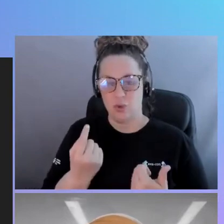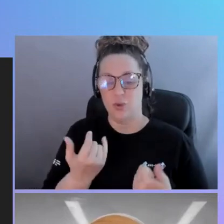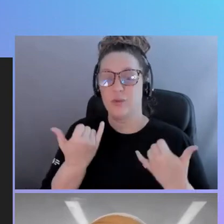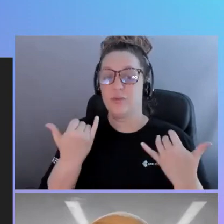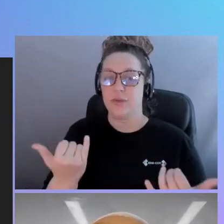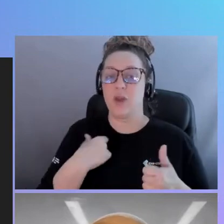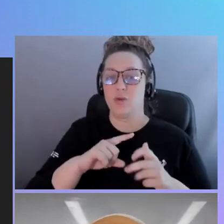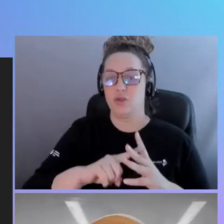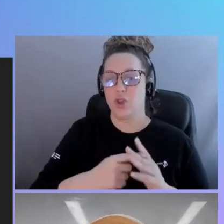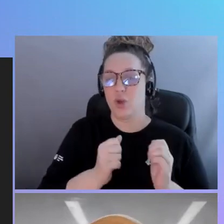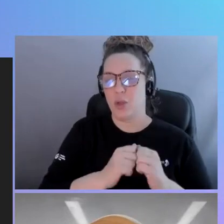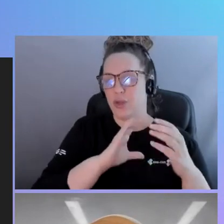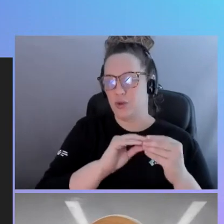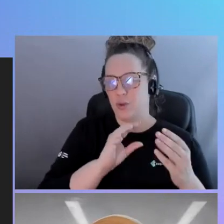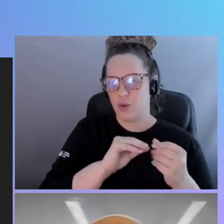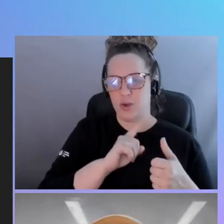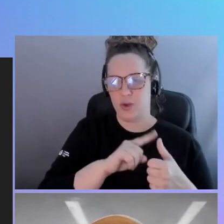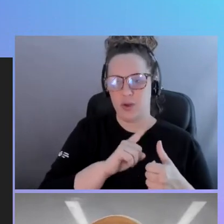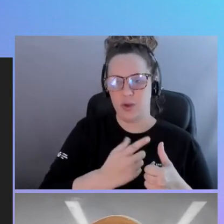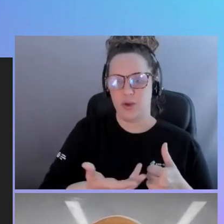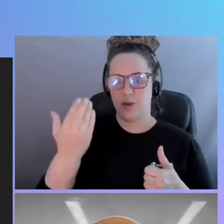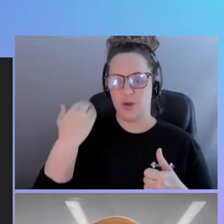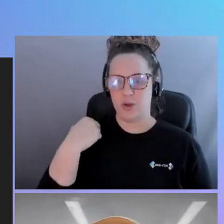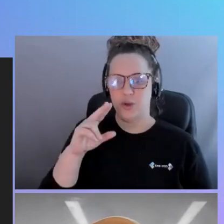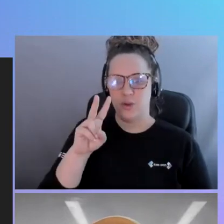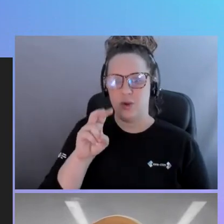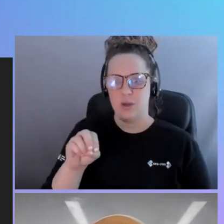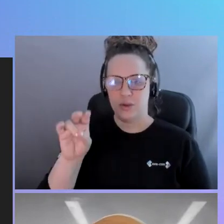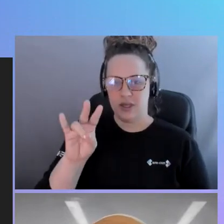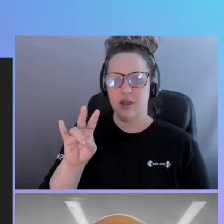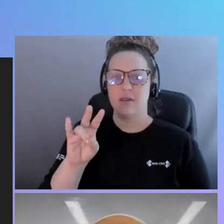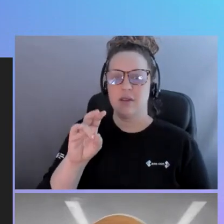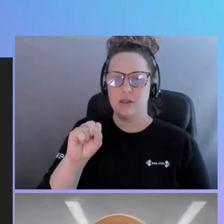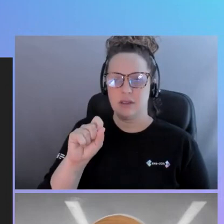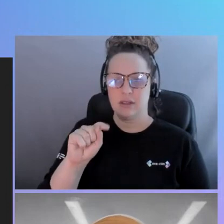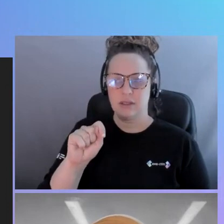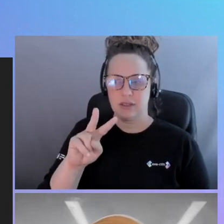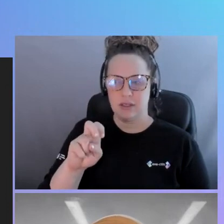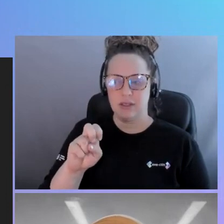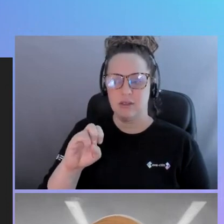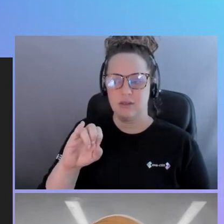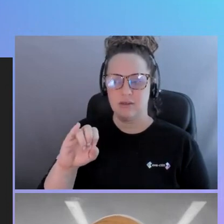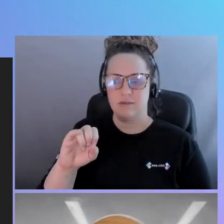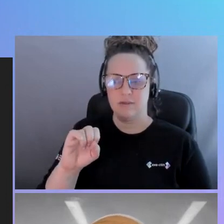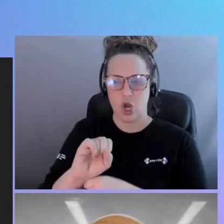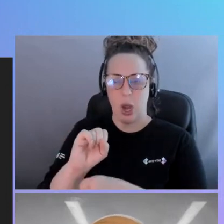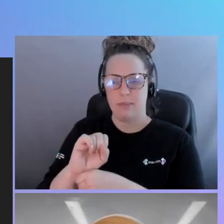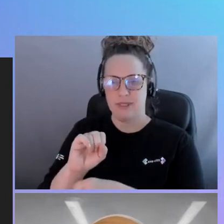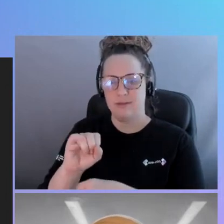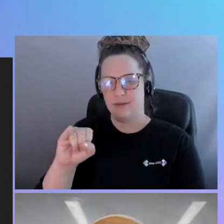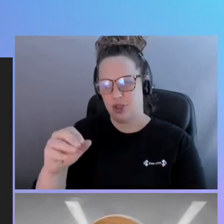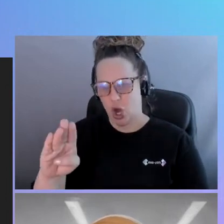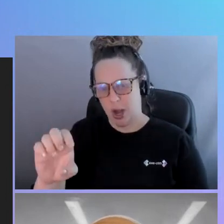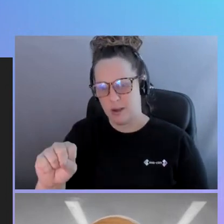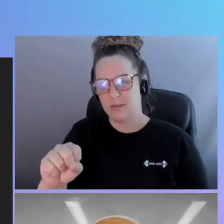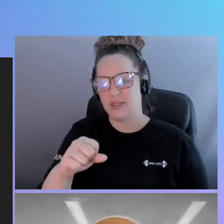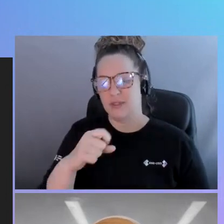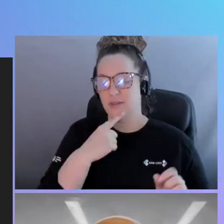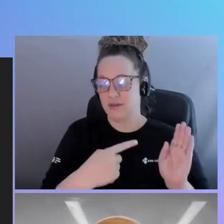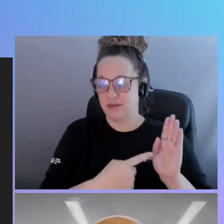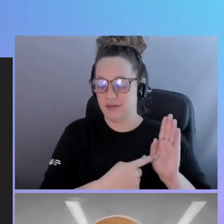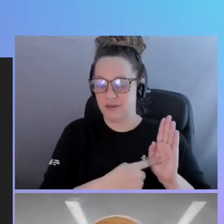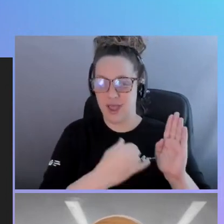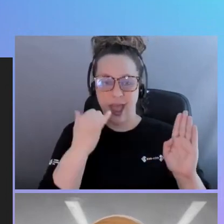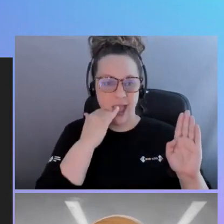So the story. And it started in 2007 when Steve Jobs came out on stage to present the iPhone. In the slides,